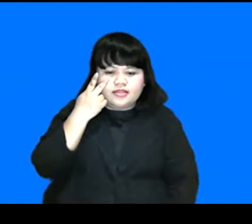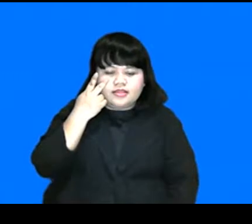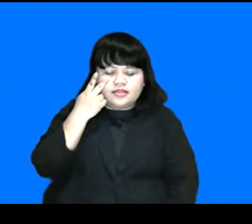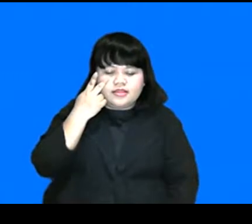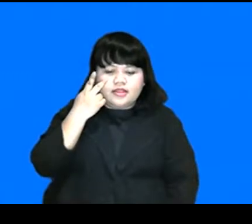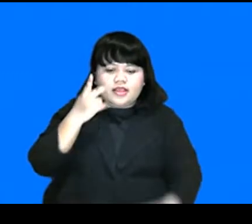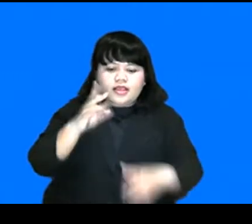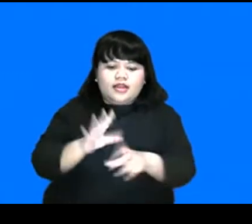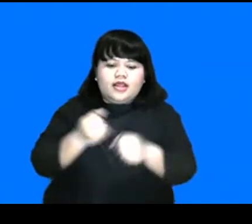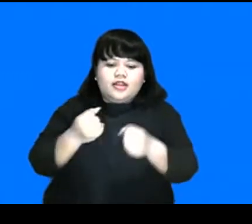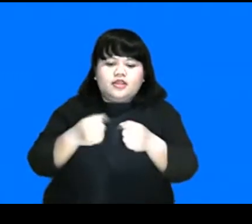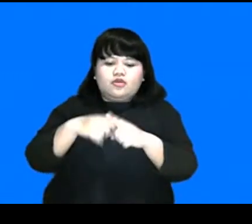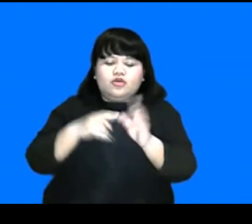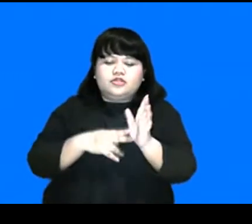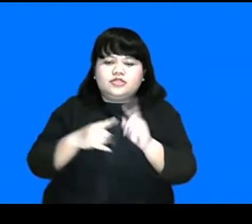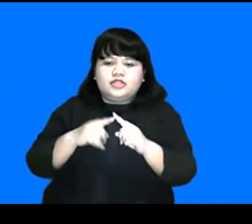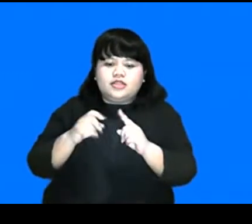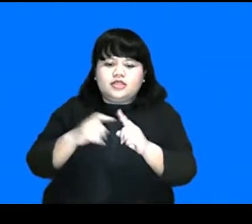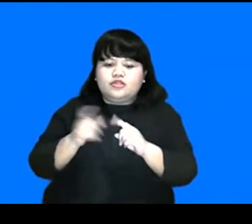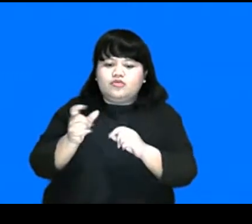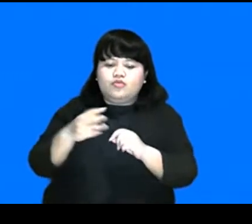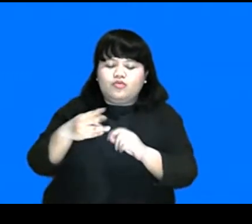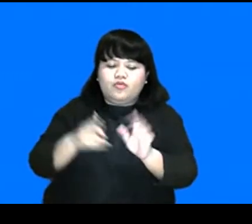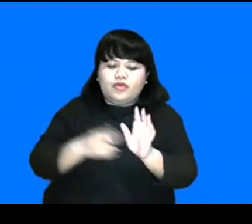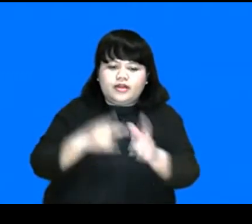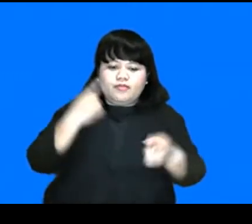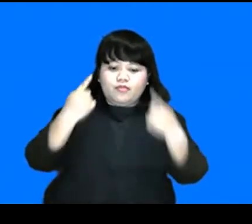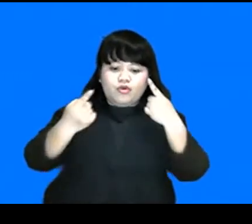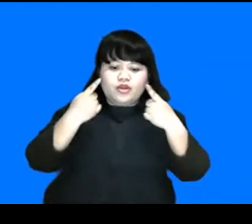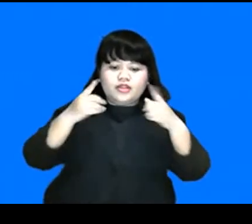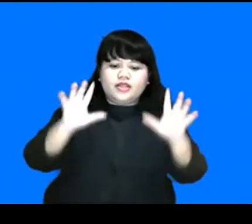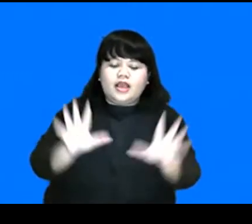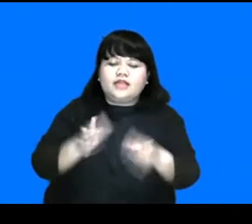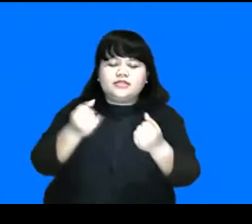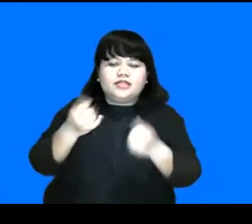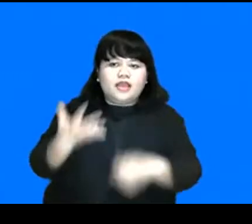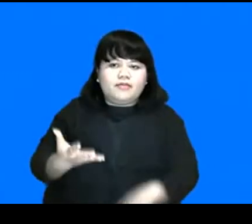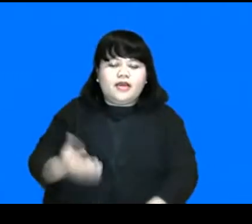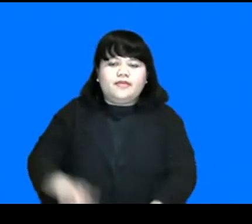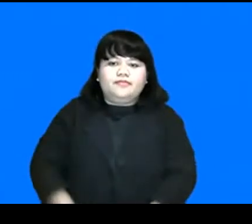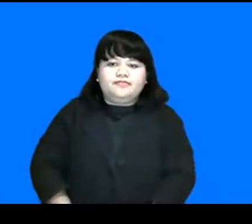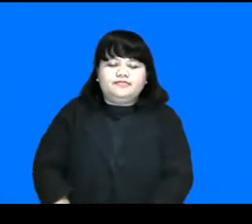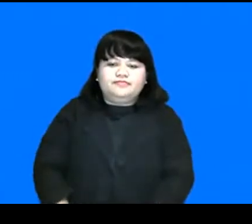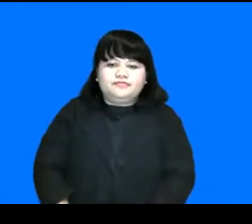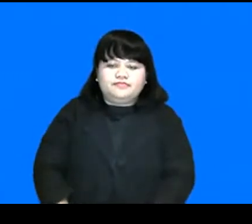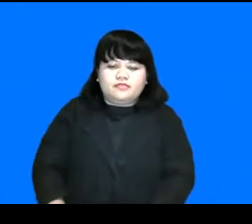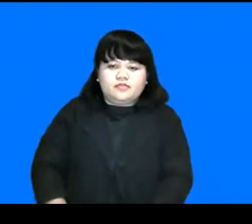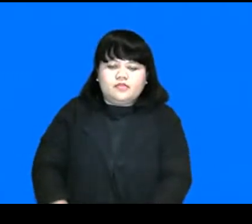of this survey is 69% of the respondents